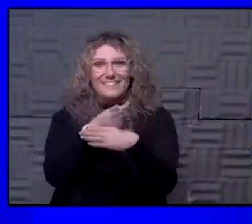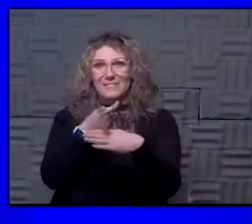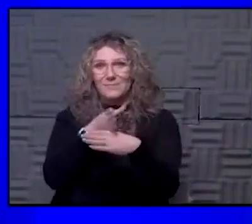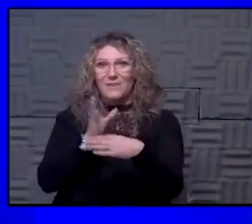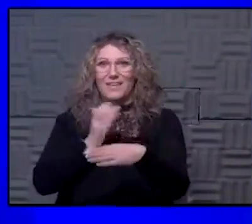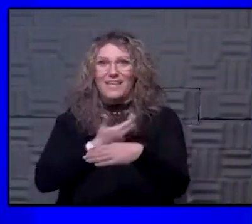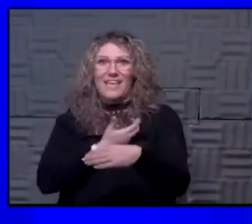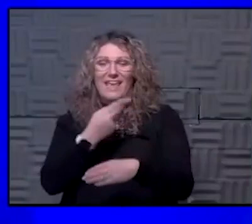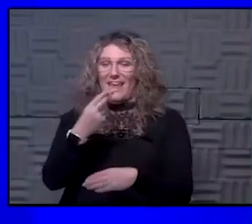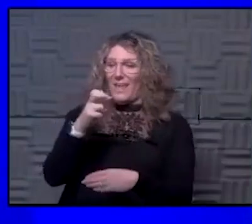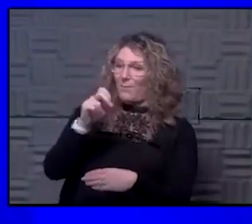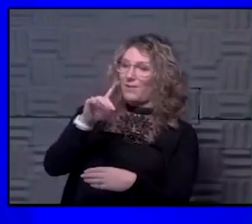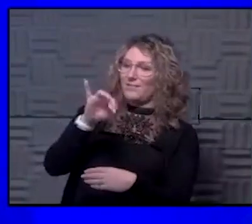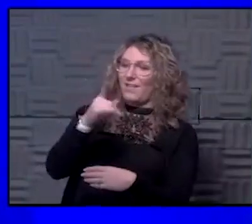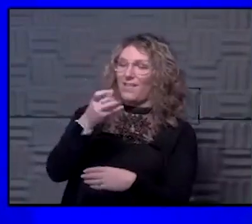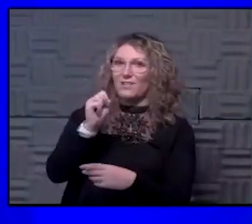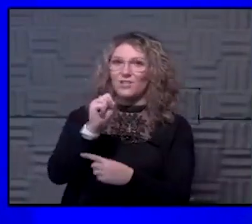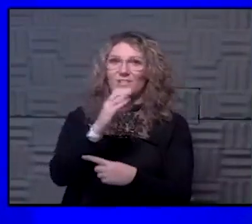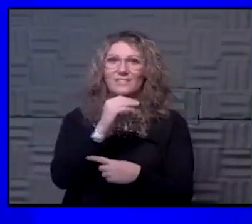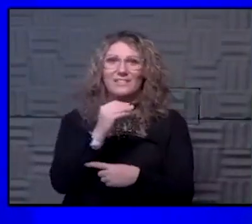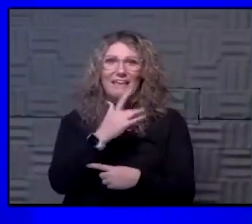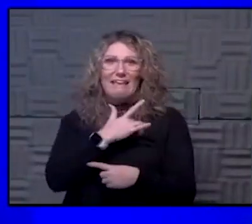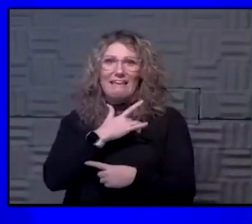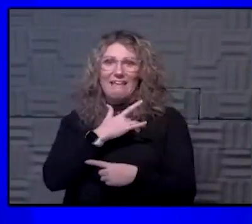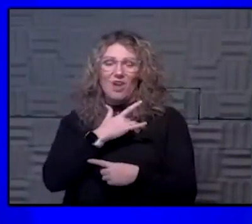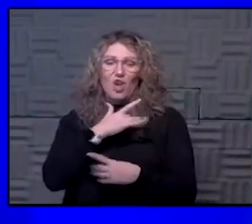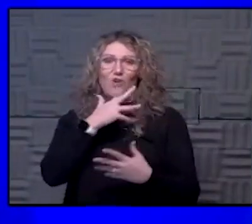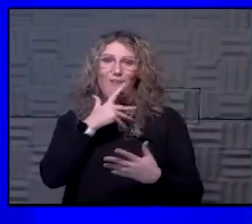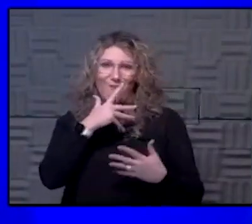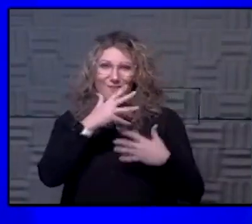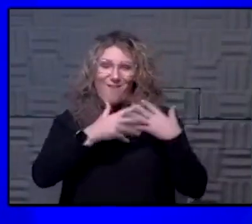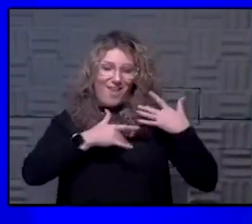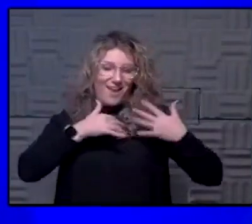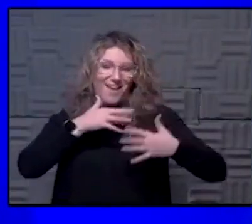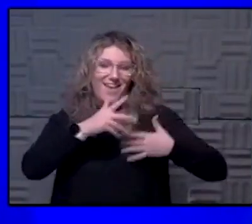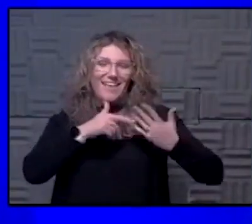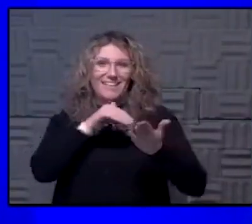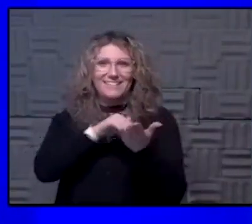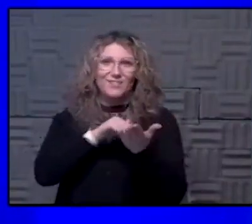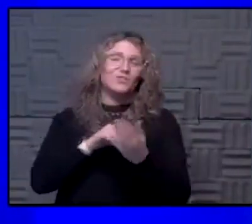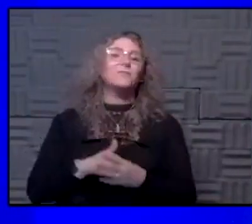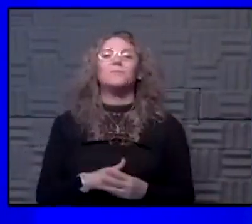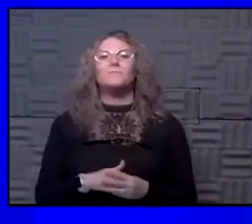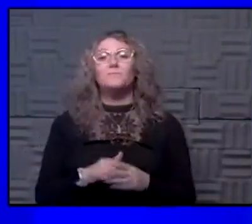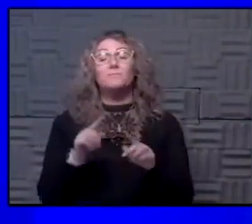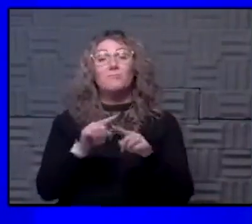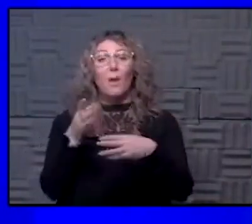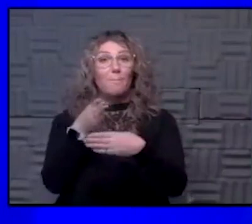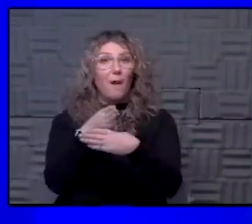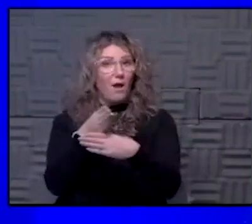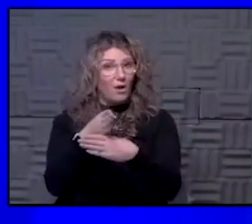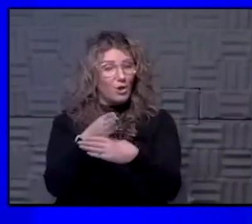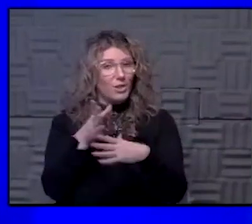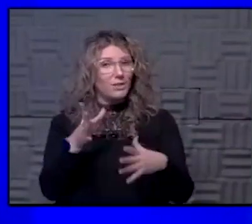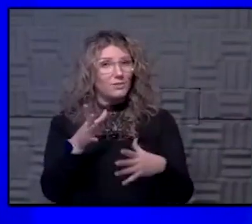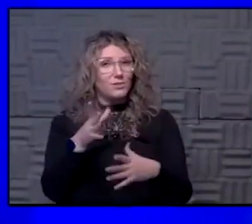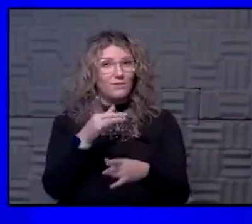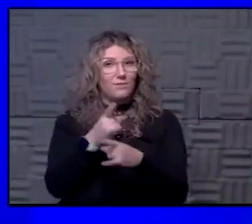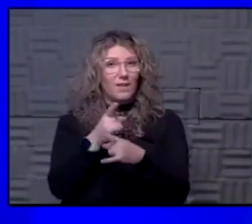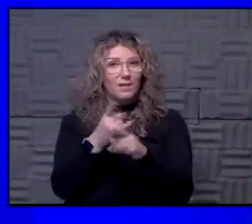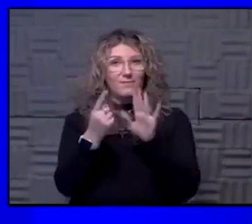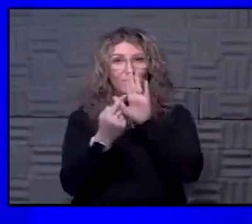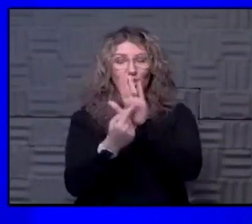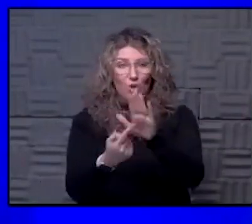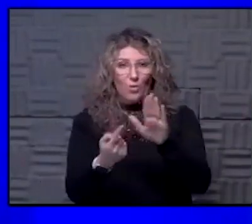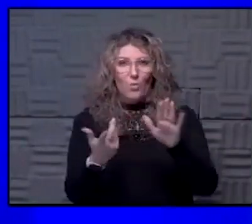our hepatologists and our cardiovascular physicians. But, you know, moderation of alcohol has shown